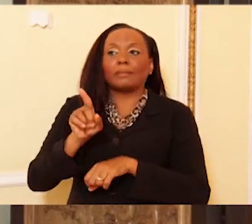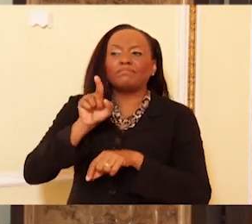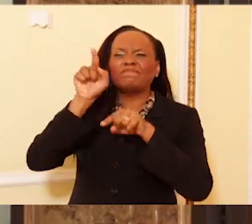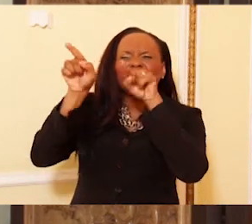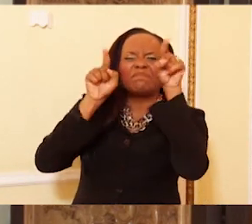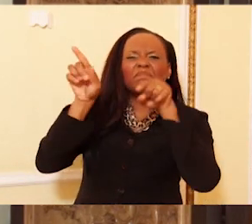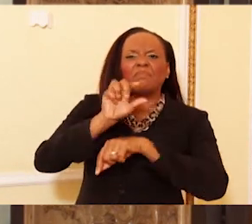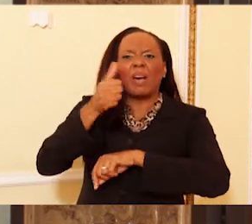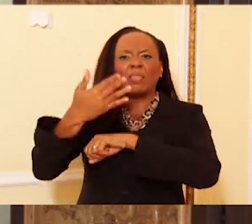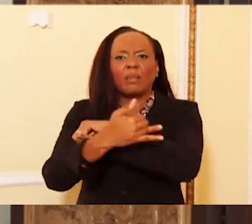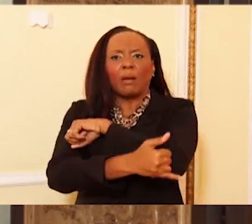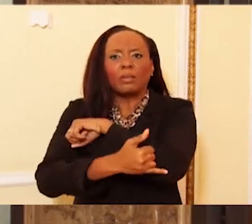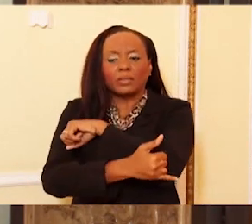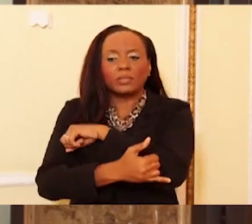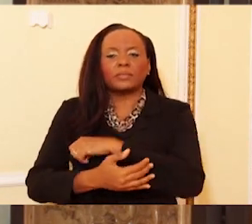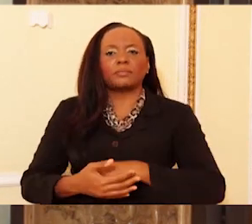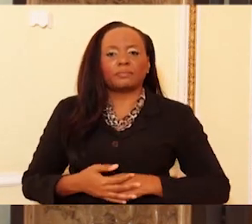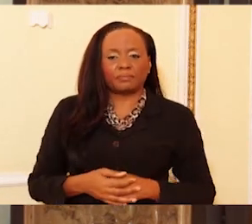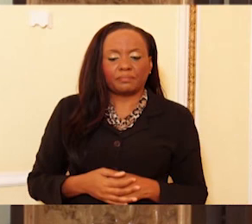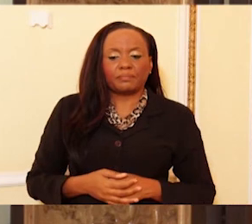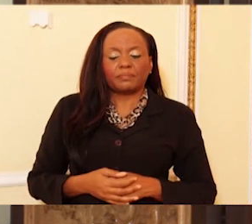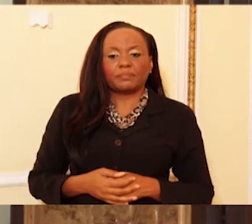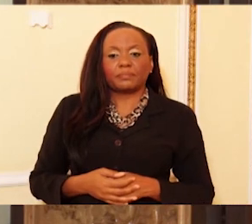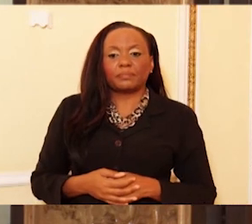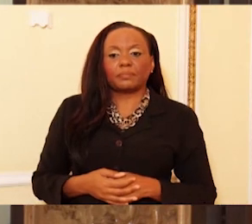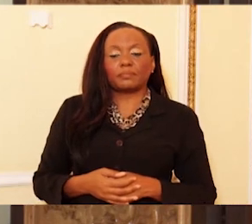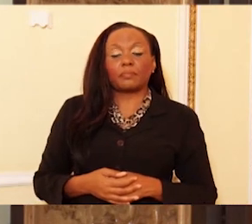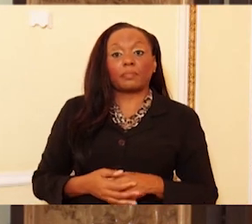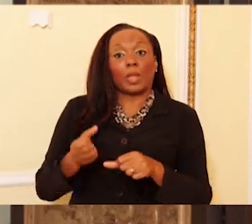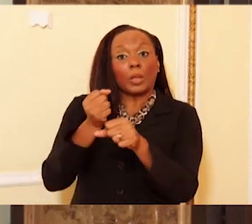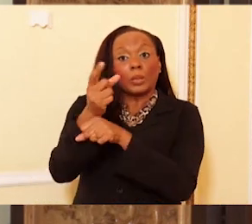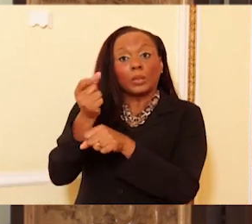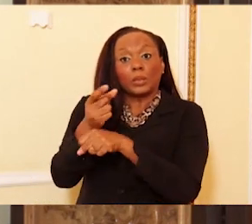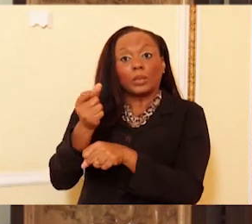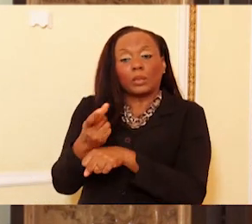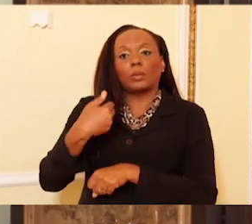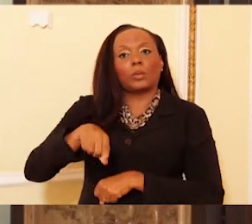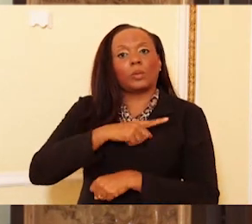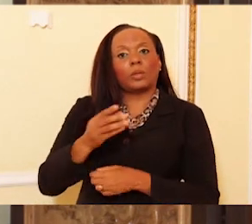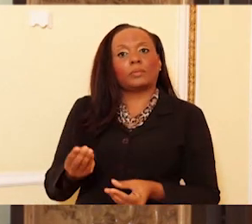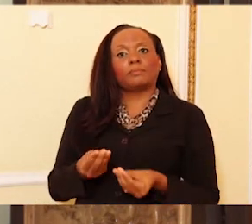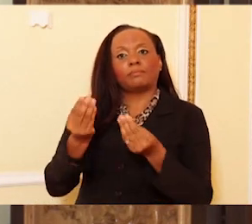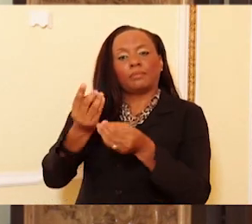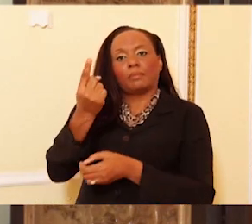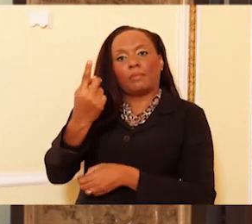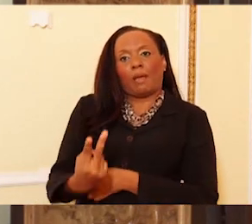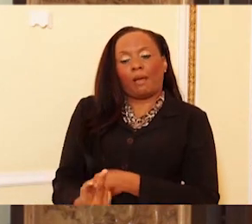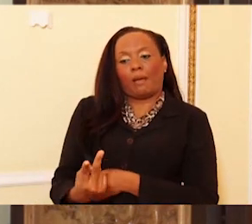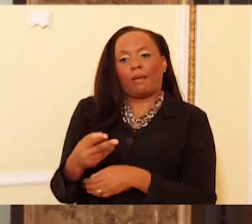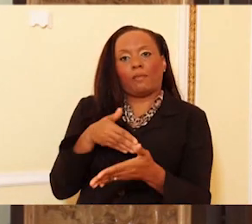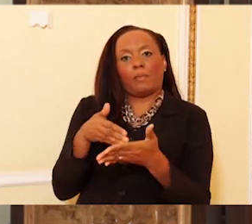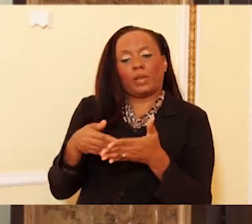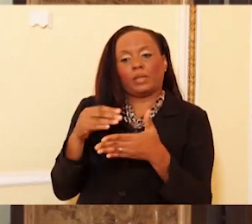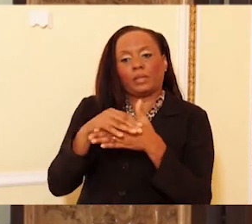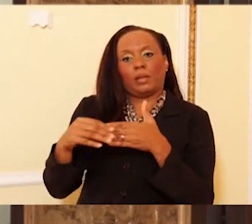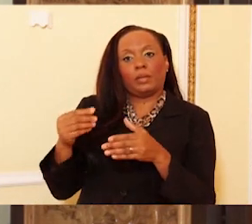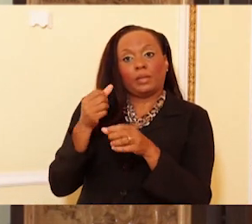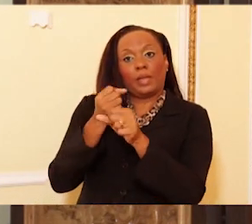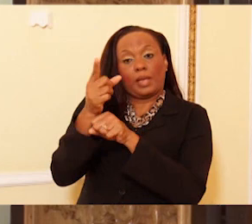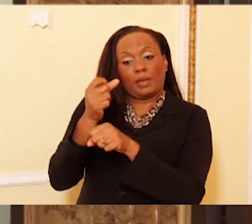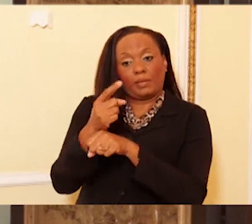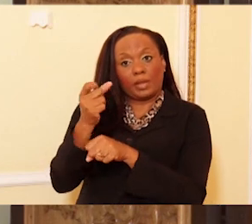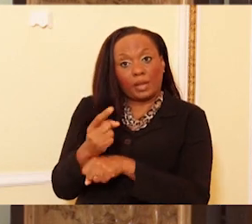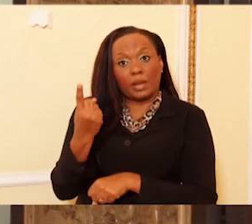name but a few. We also annually donate in excess of $500,000 every year